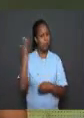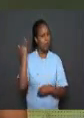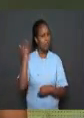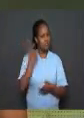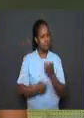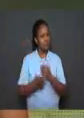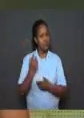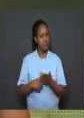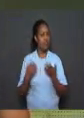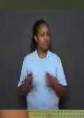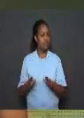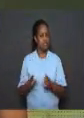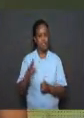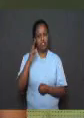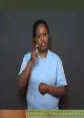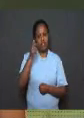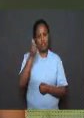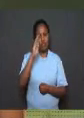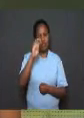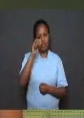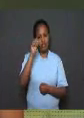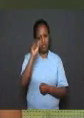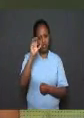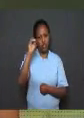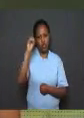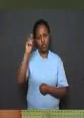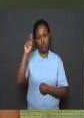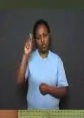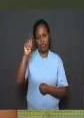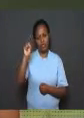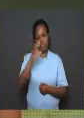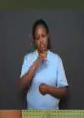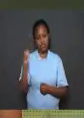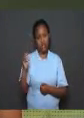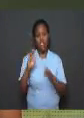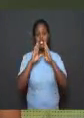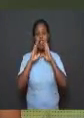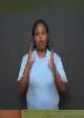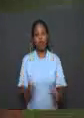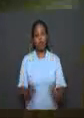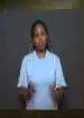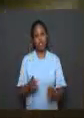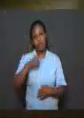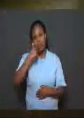discussed are habeas corpus and presumption of innocence.